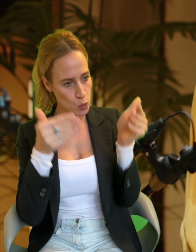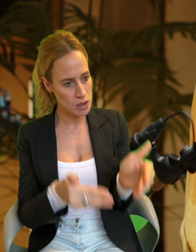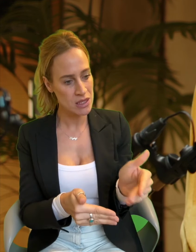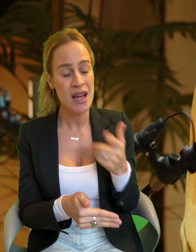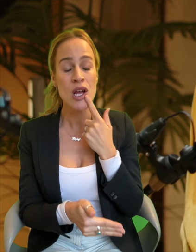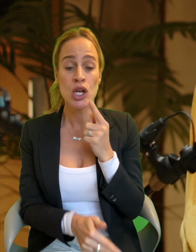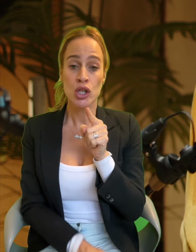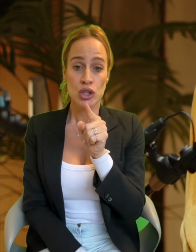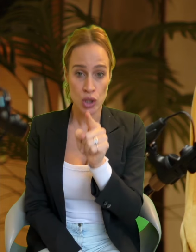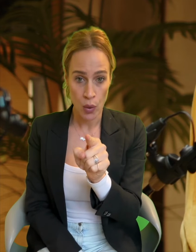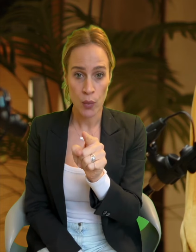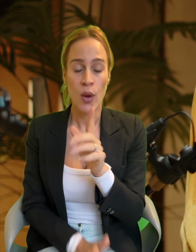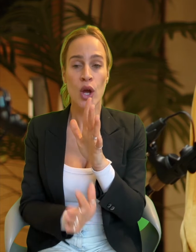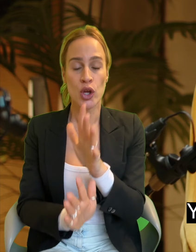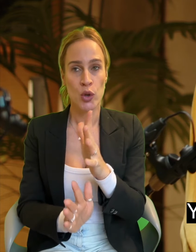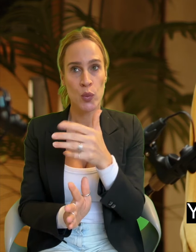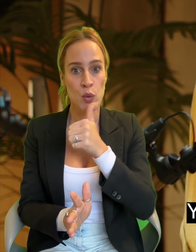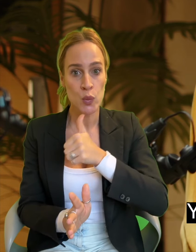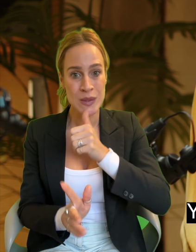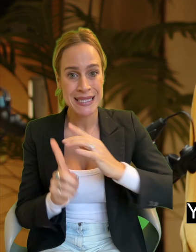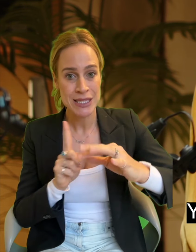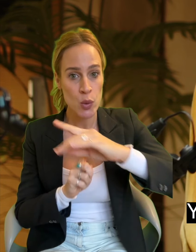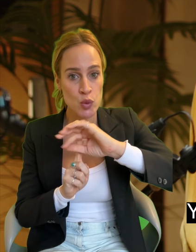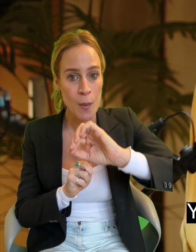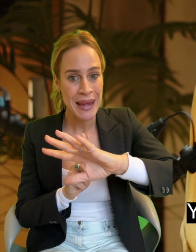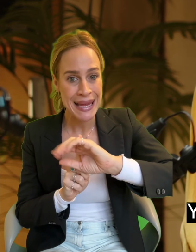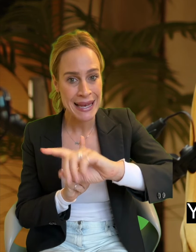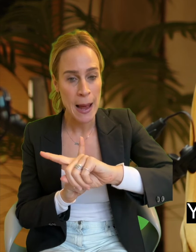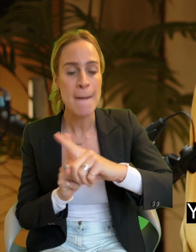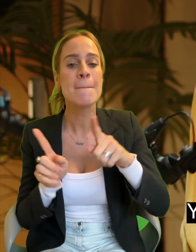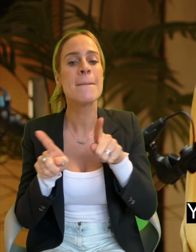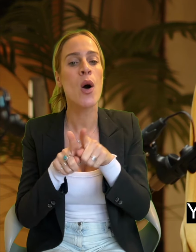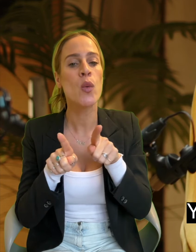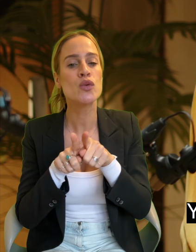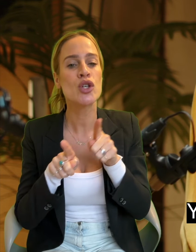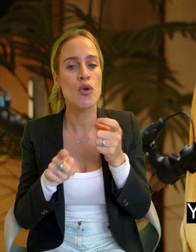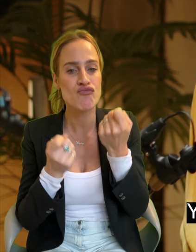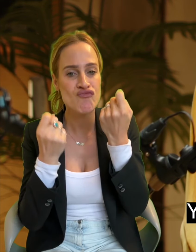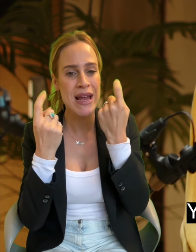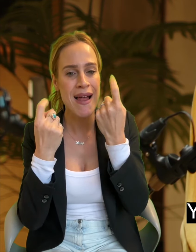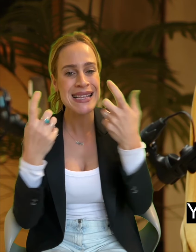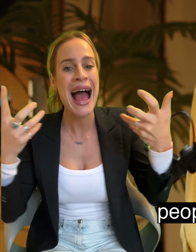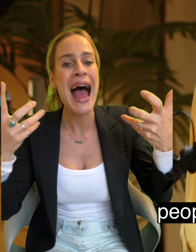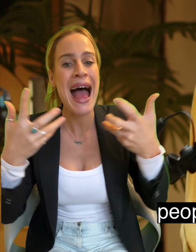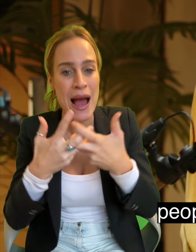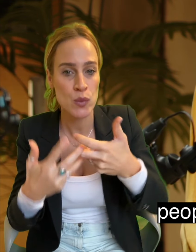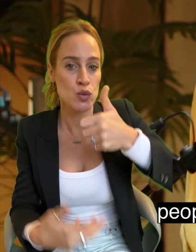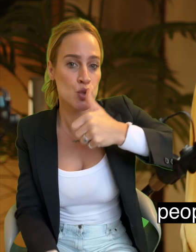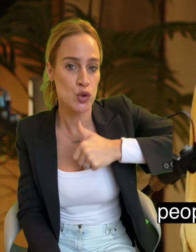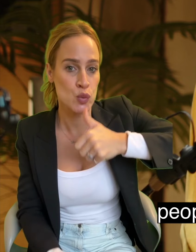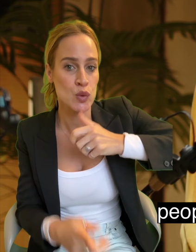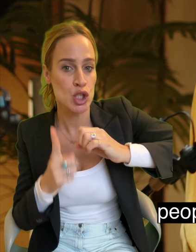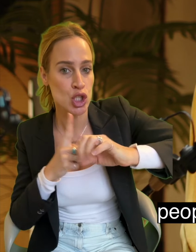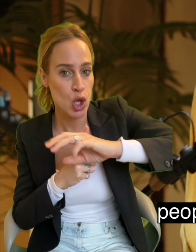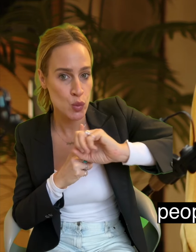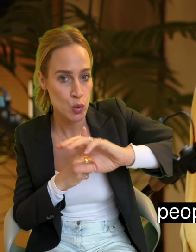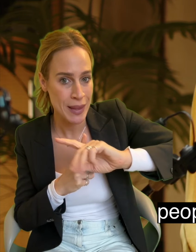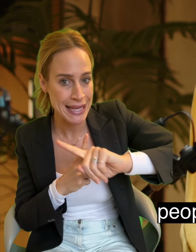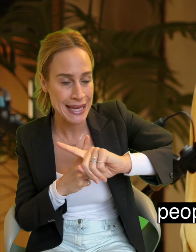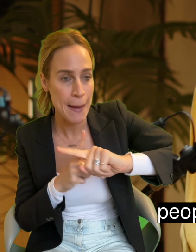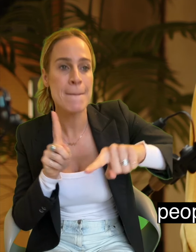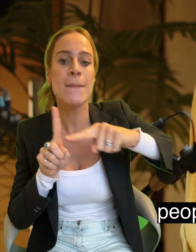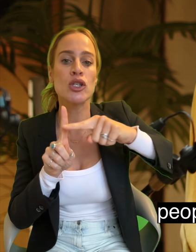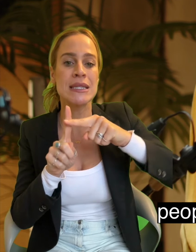only doing what you're doing, you're teaching people how to use social media. 110%. Teaching people how to use social